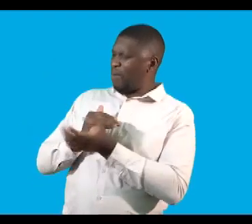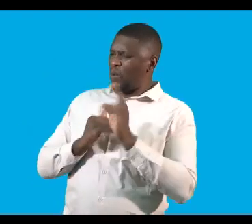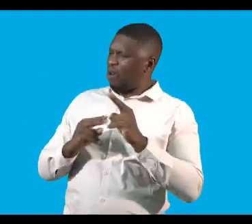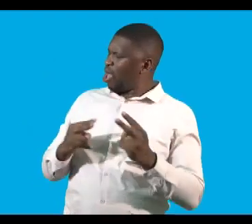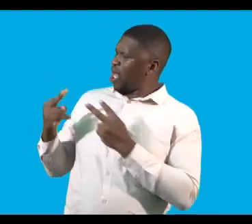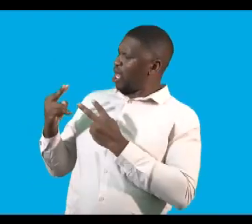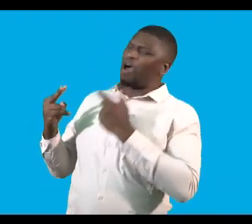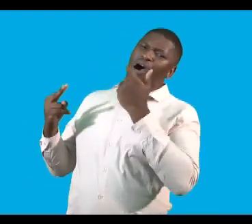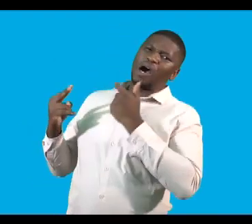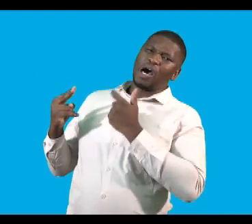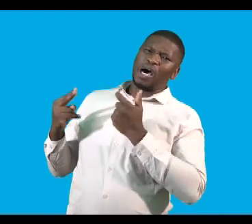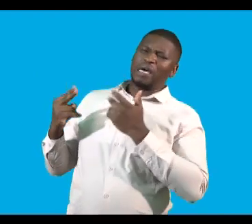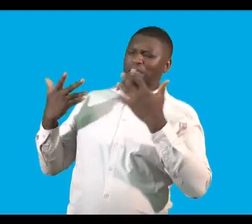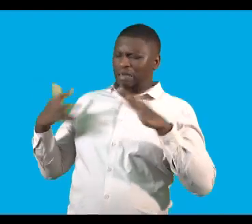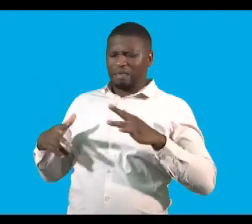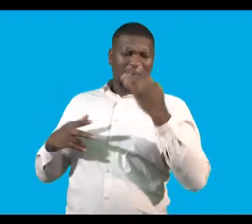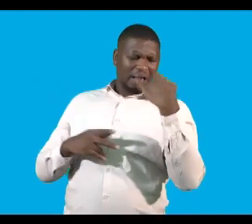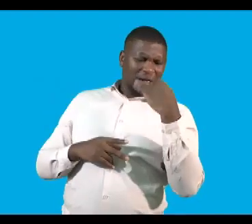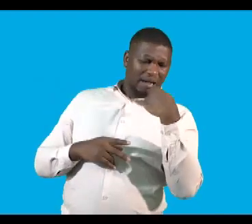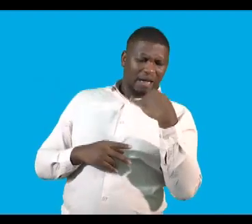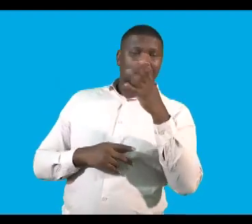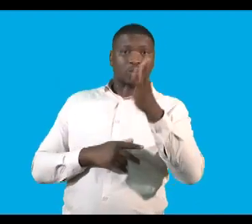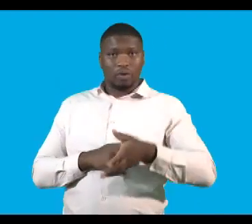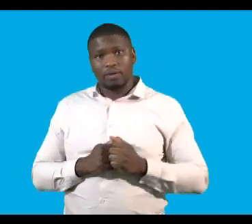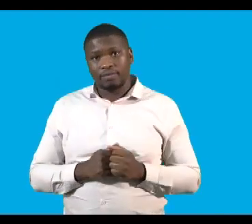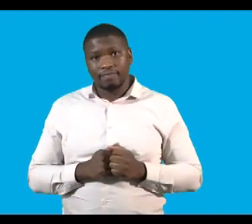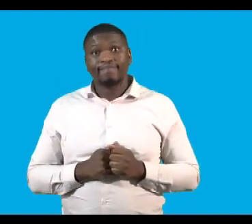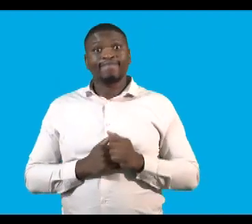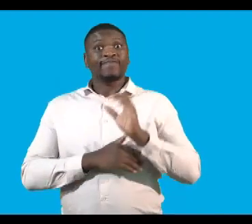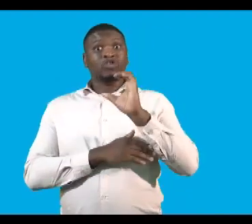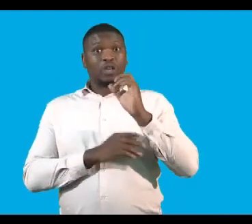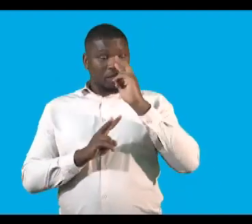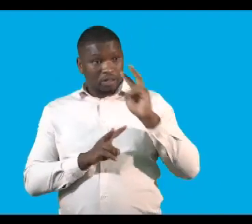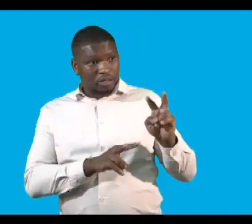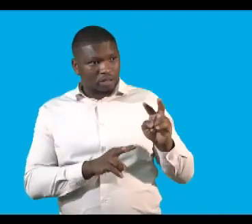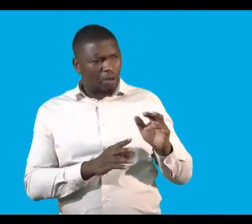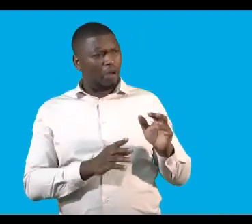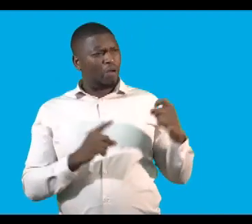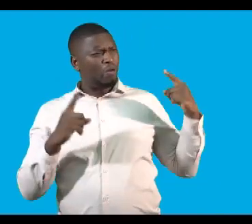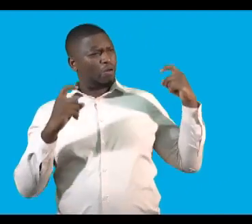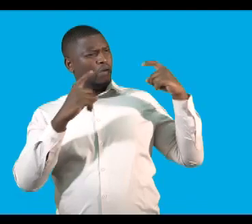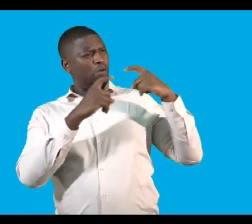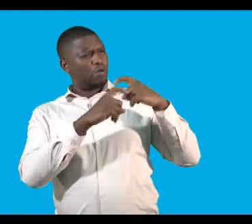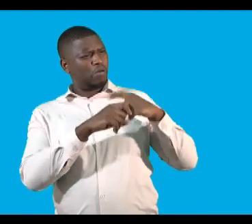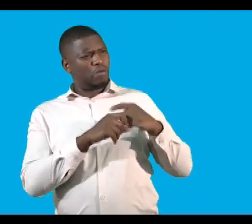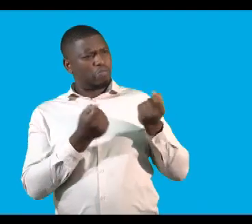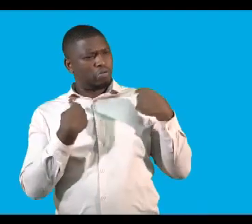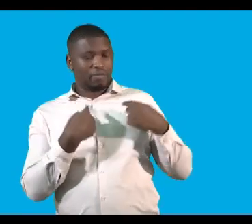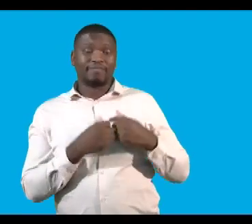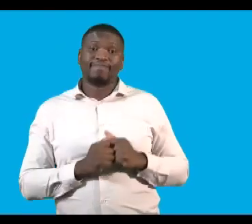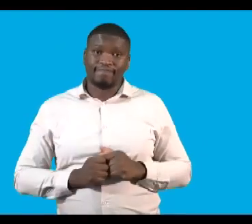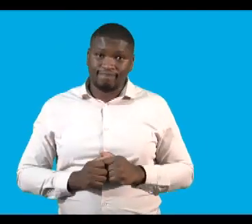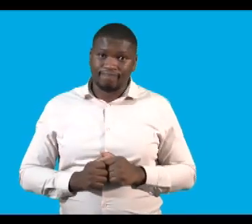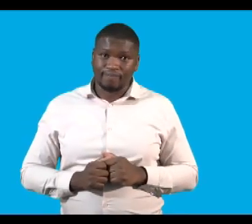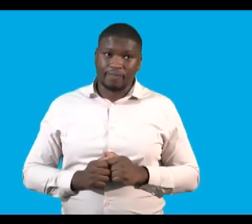over lost loves. Lucy seems very upset, and here Charlie Brown seems quite perplexed by her